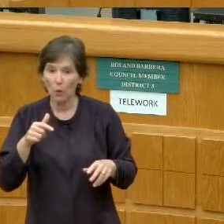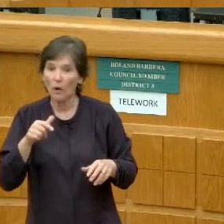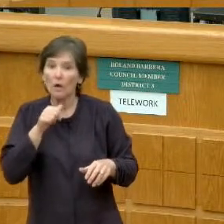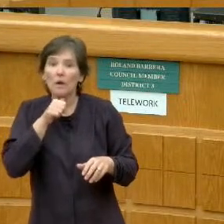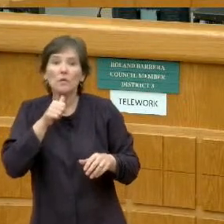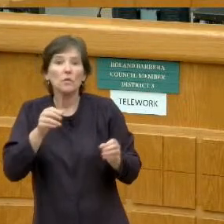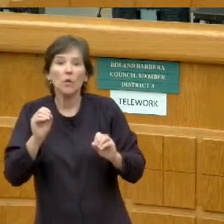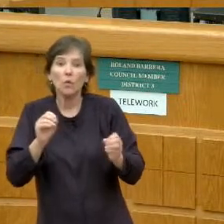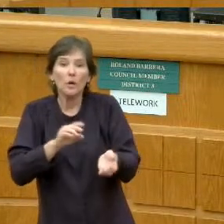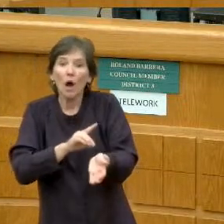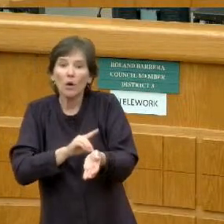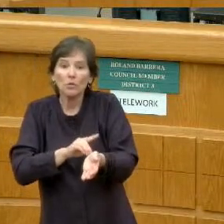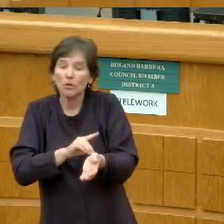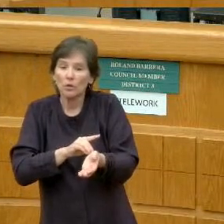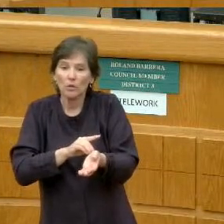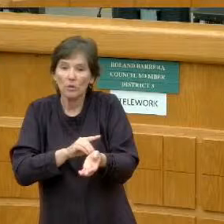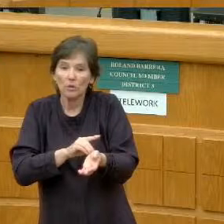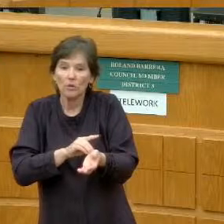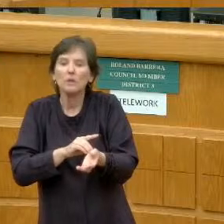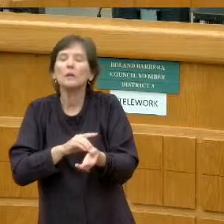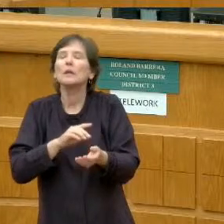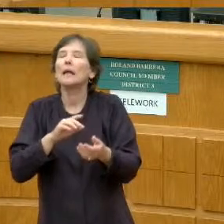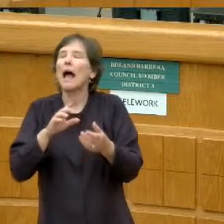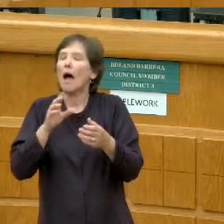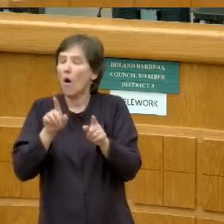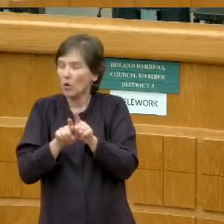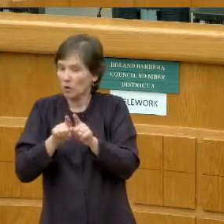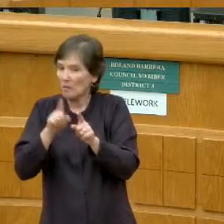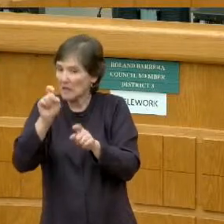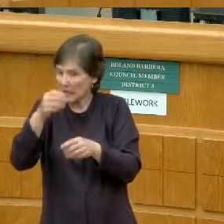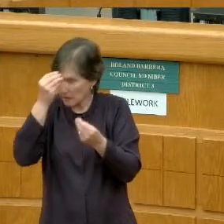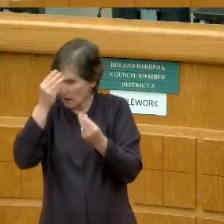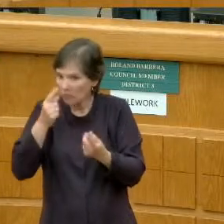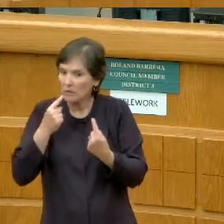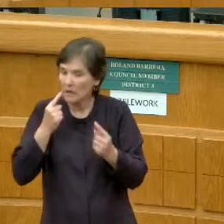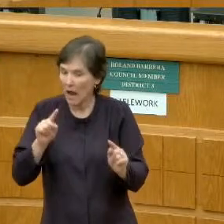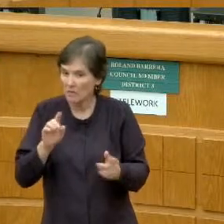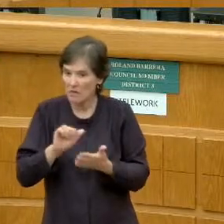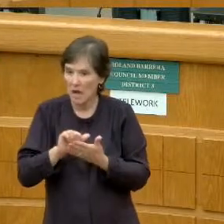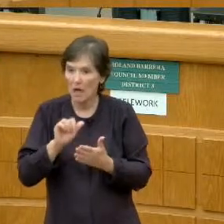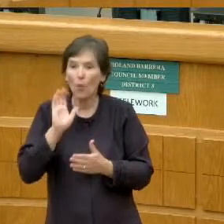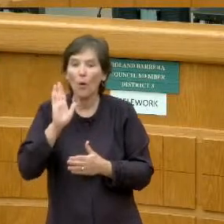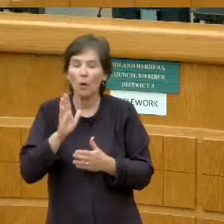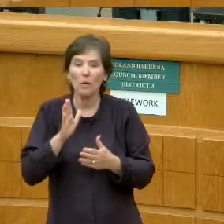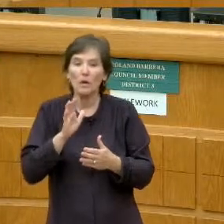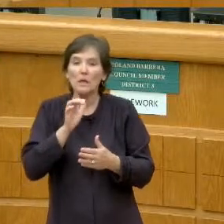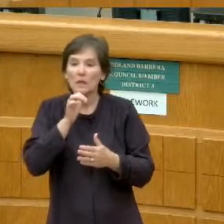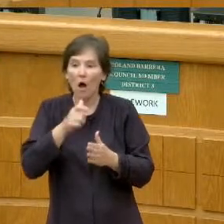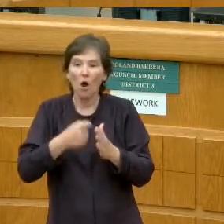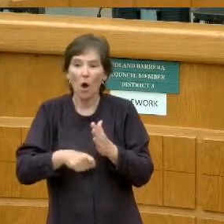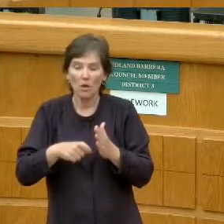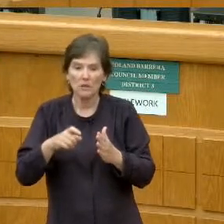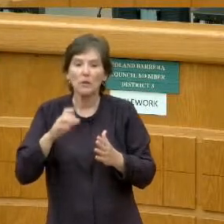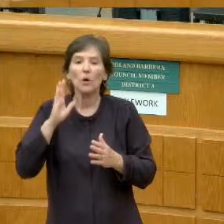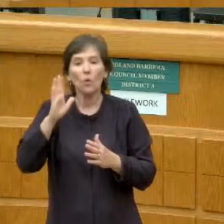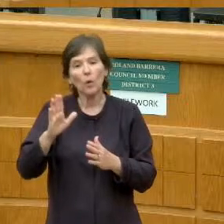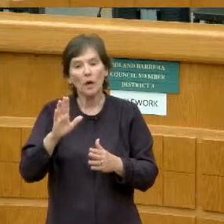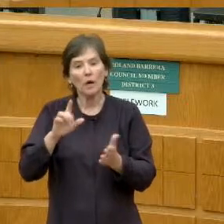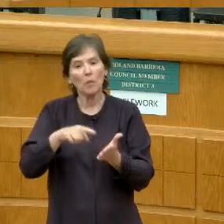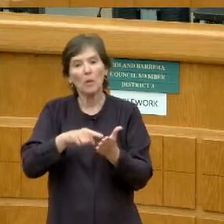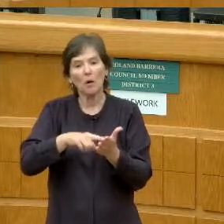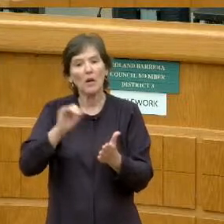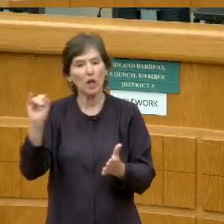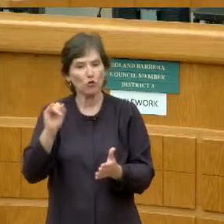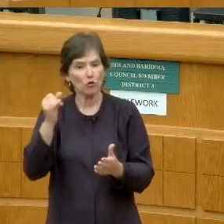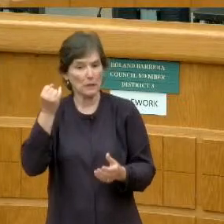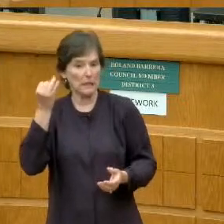I do want to emphasize that it will be at no cost. If you have insurance, there won't be a copay, but your